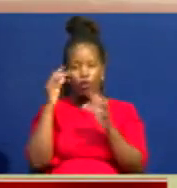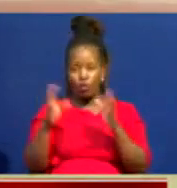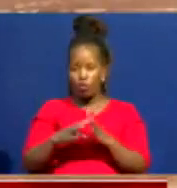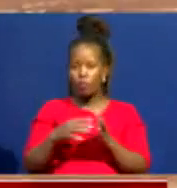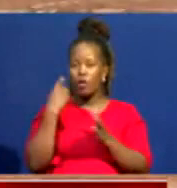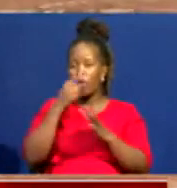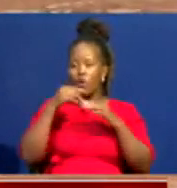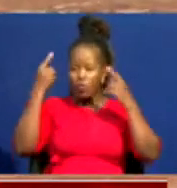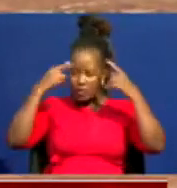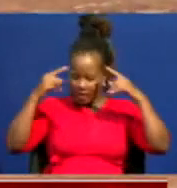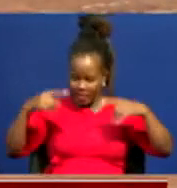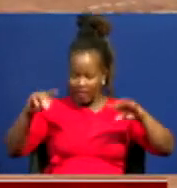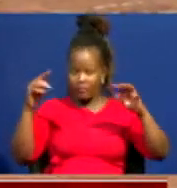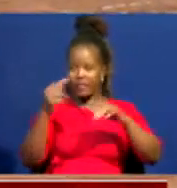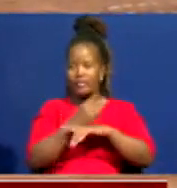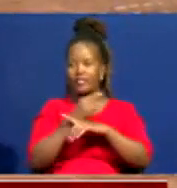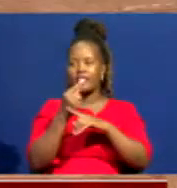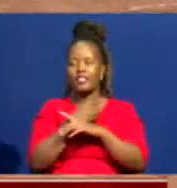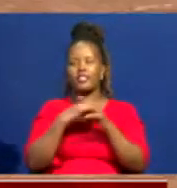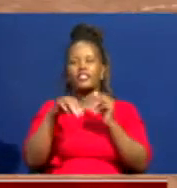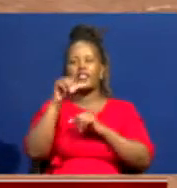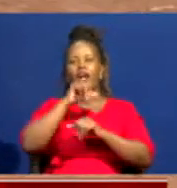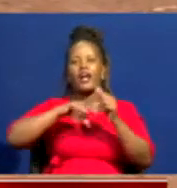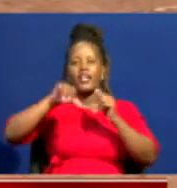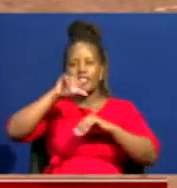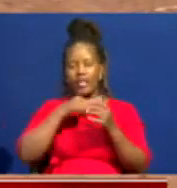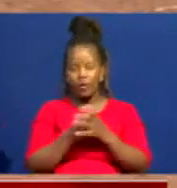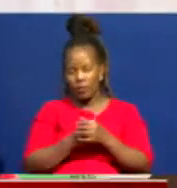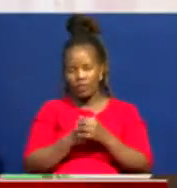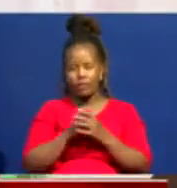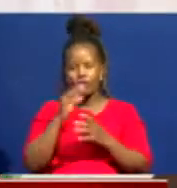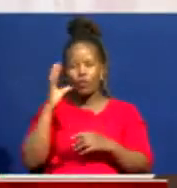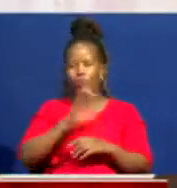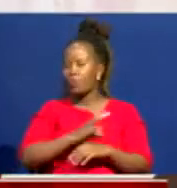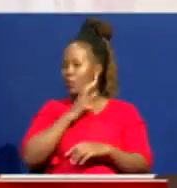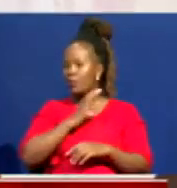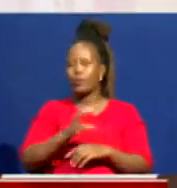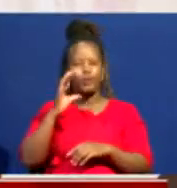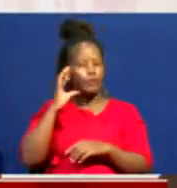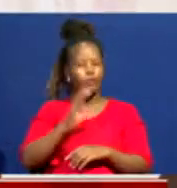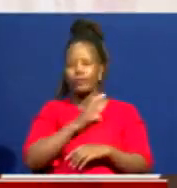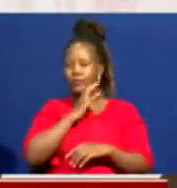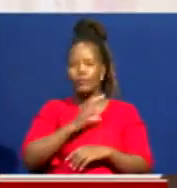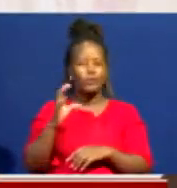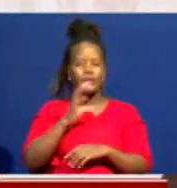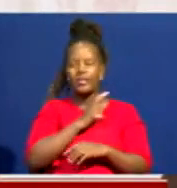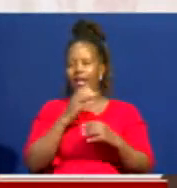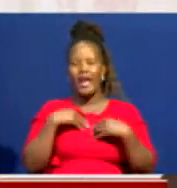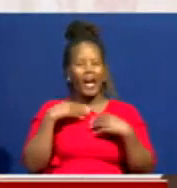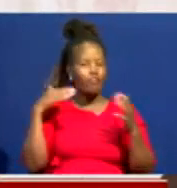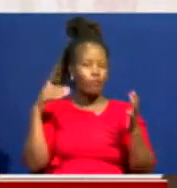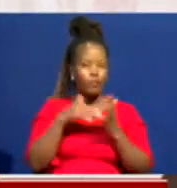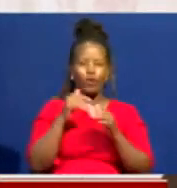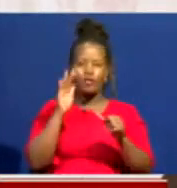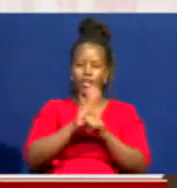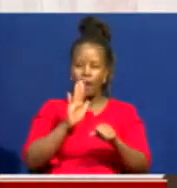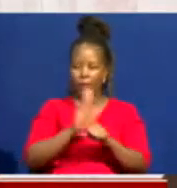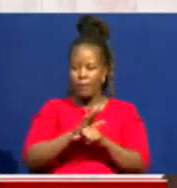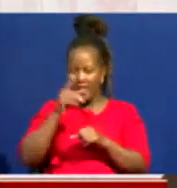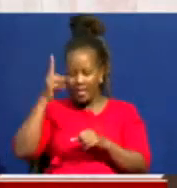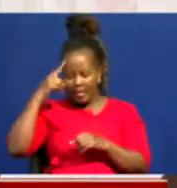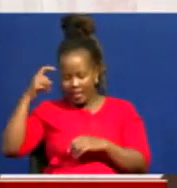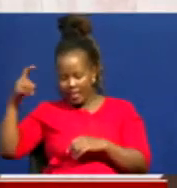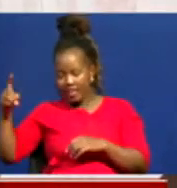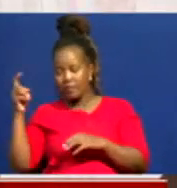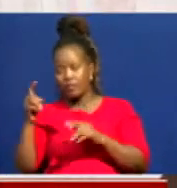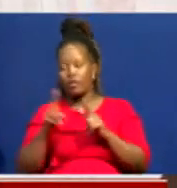the rehabilitation cycle. Addiction have stolen the dreams and aspiration of many who can have been